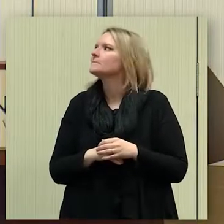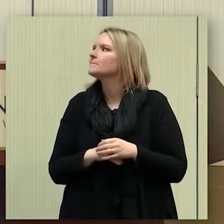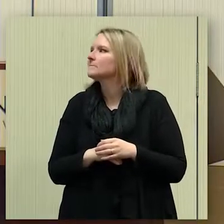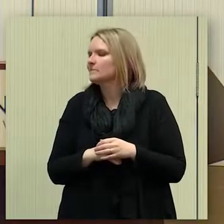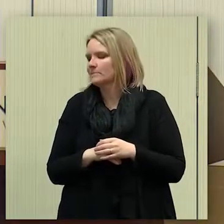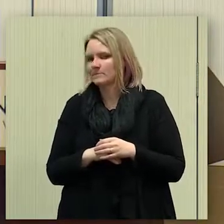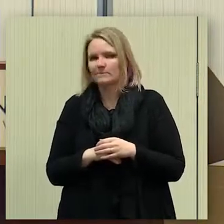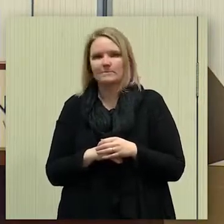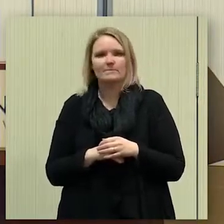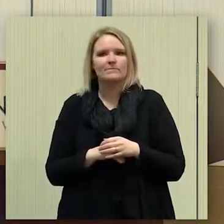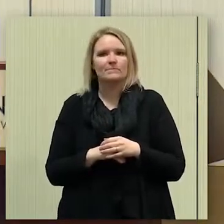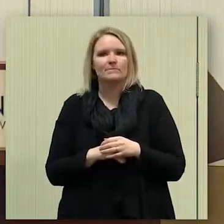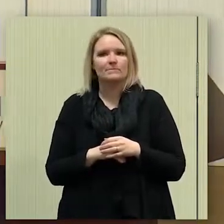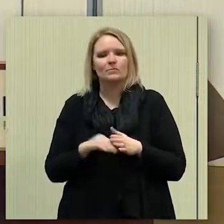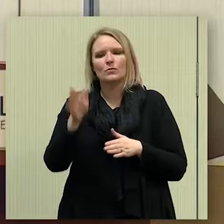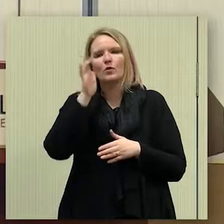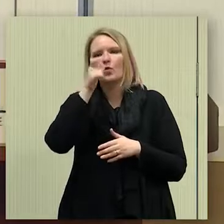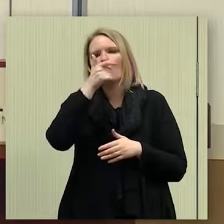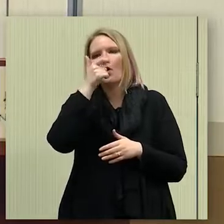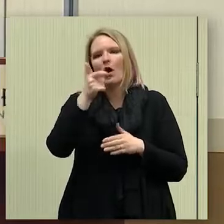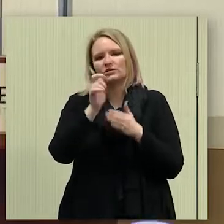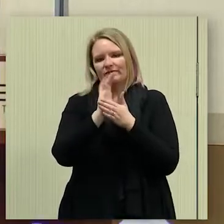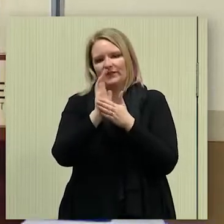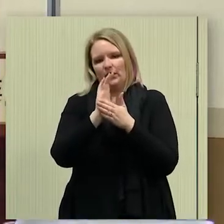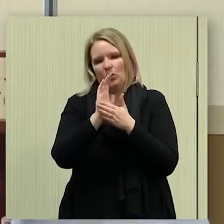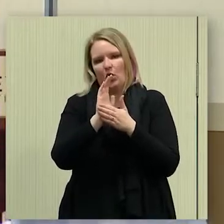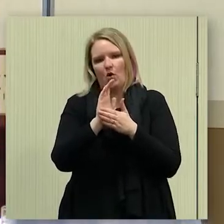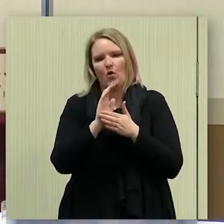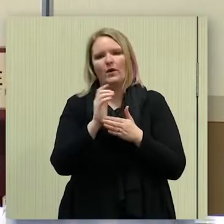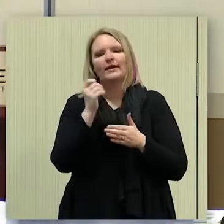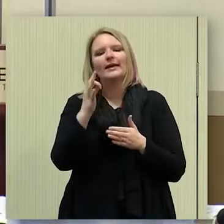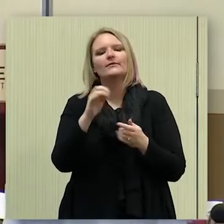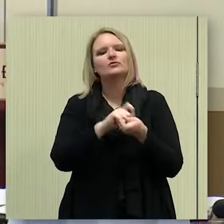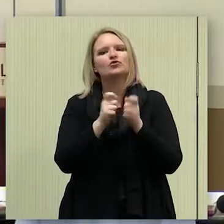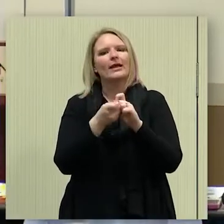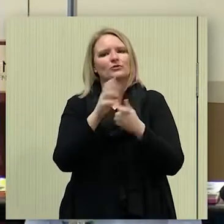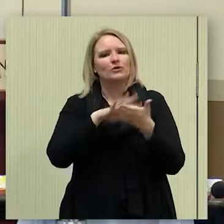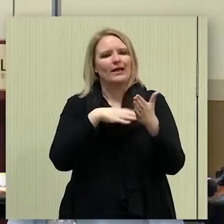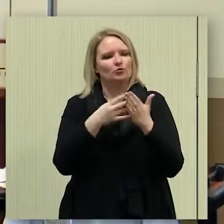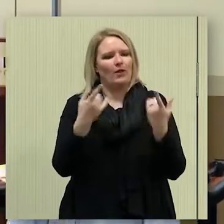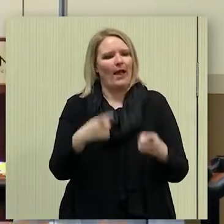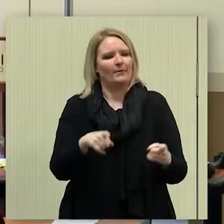watch this video of what a teacher did when there's a change in the routine.